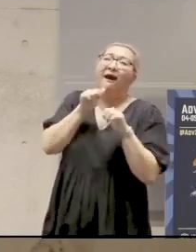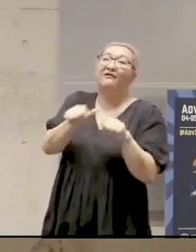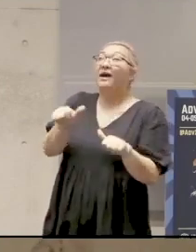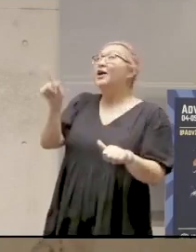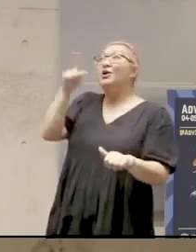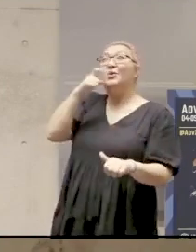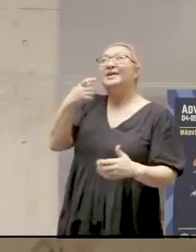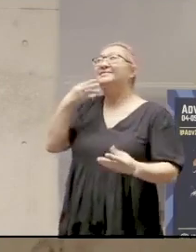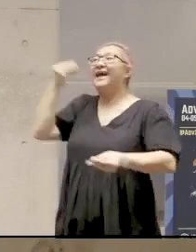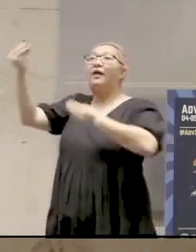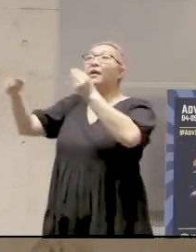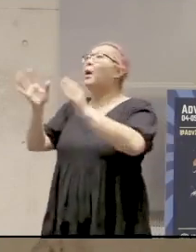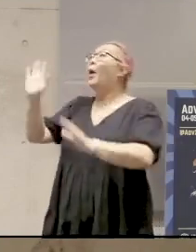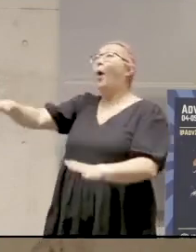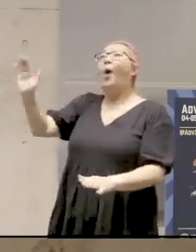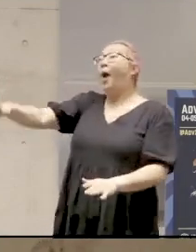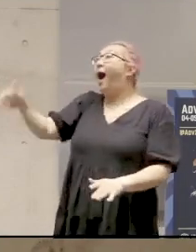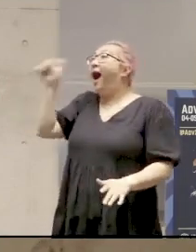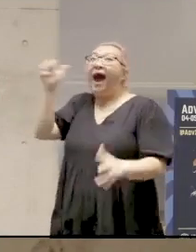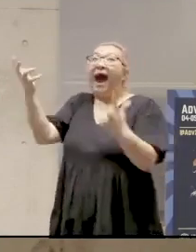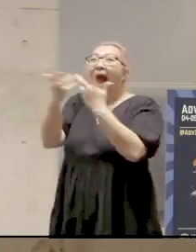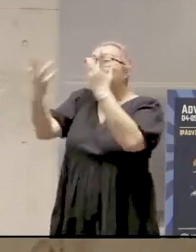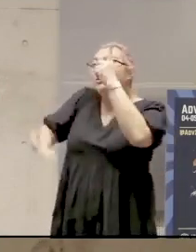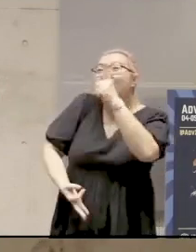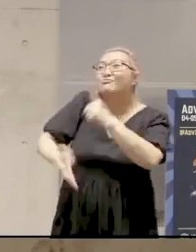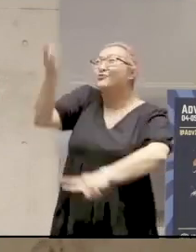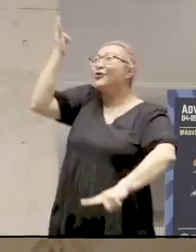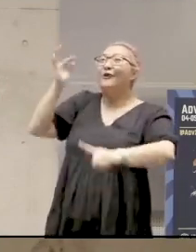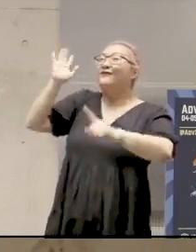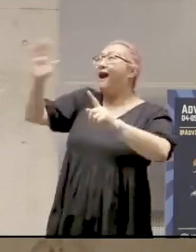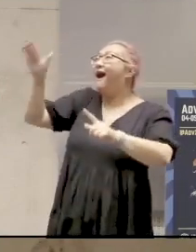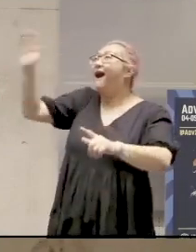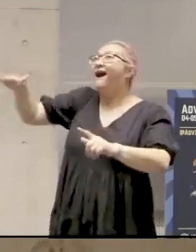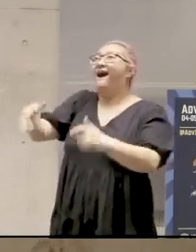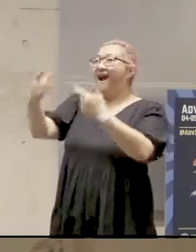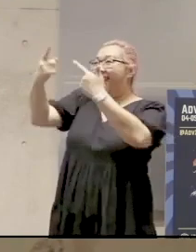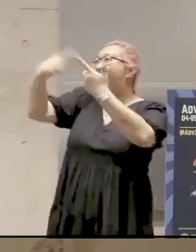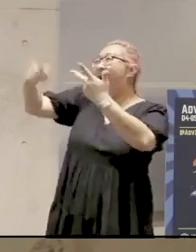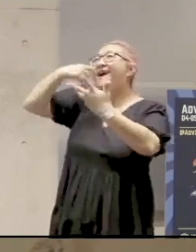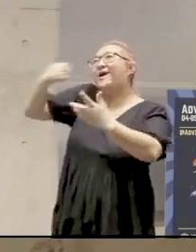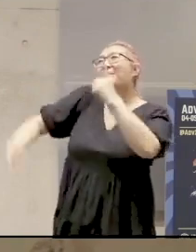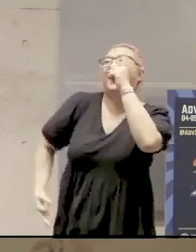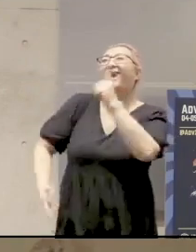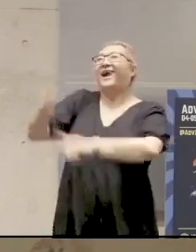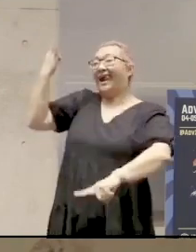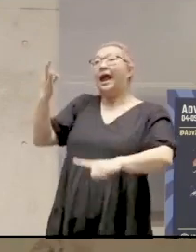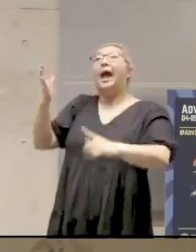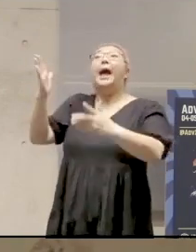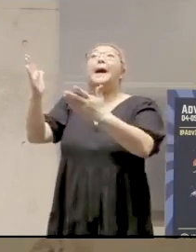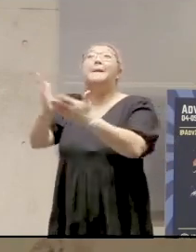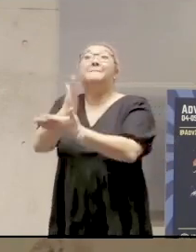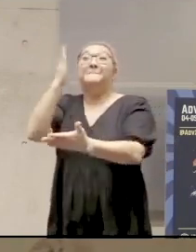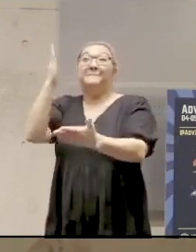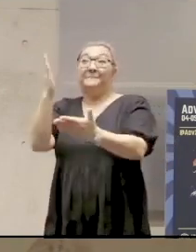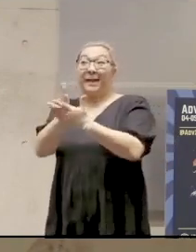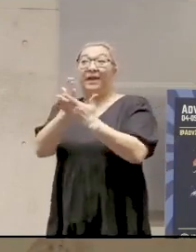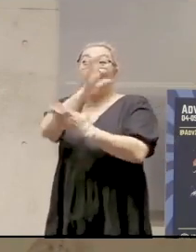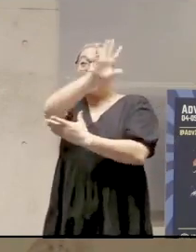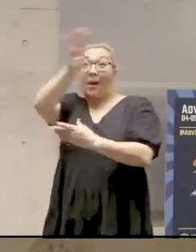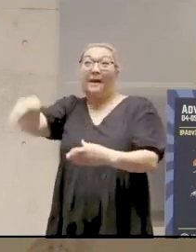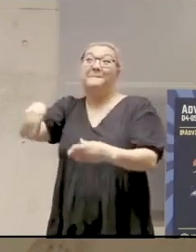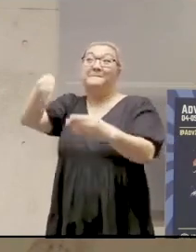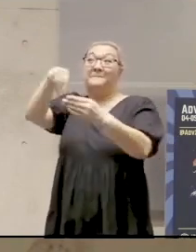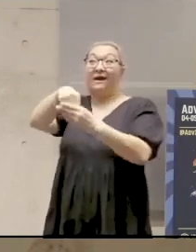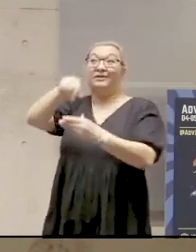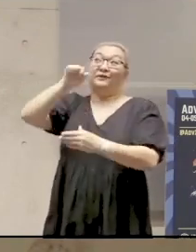And tell them on Twitter and at them. And if you apply to work at that studio, make sure it's part of your cover letter. And